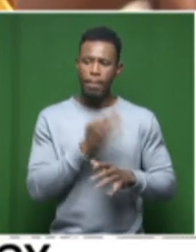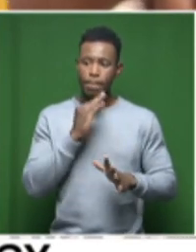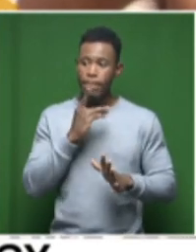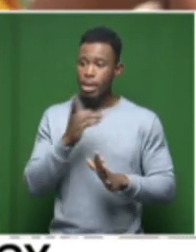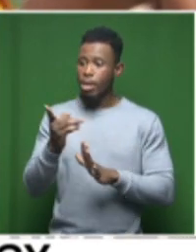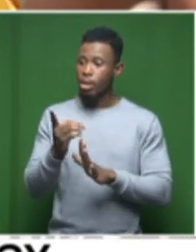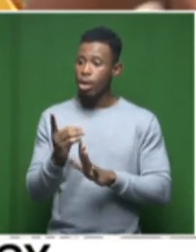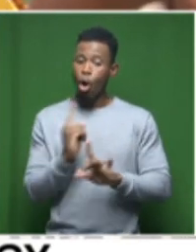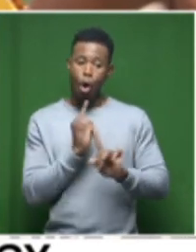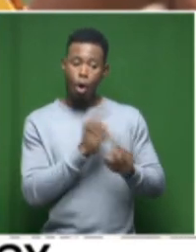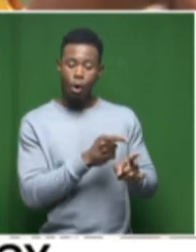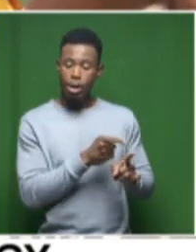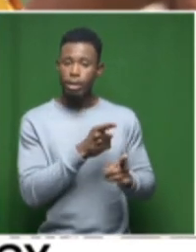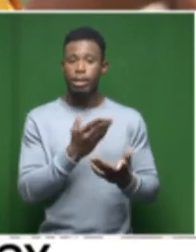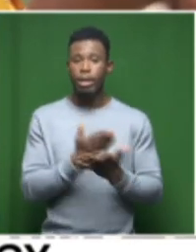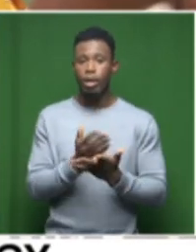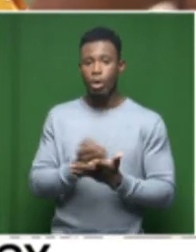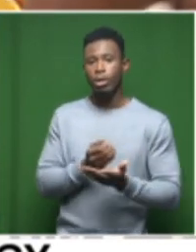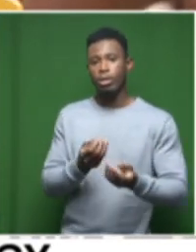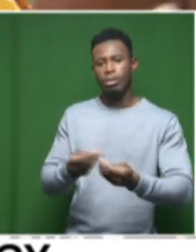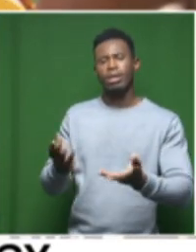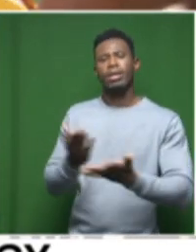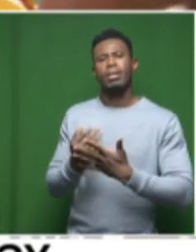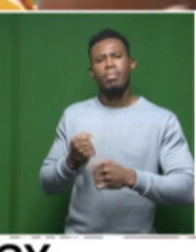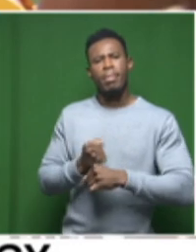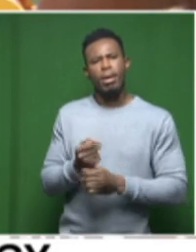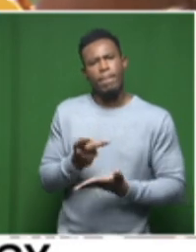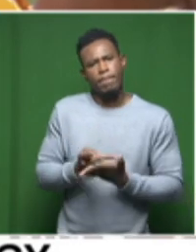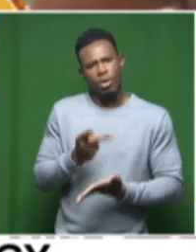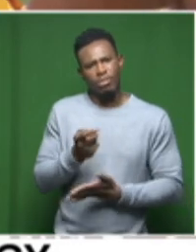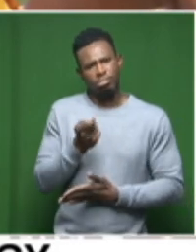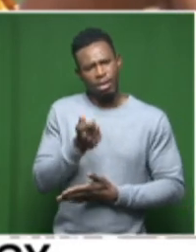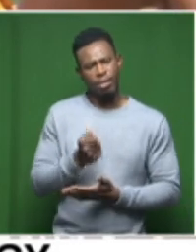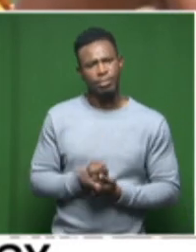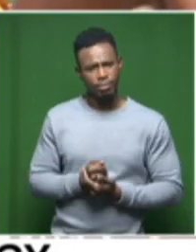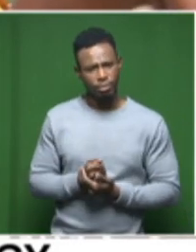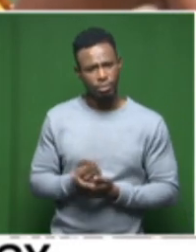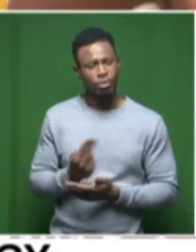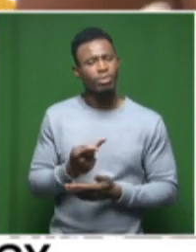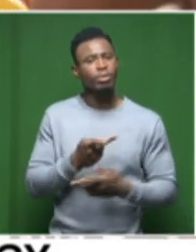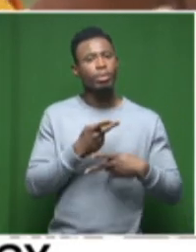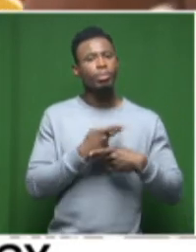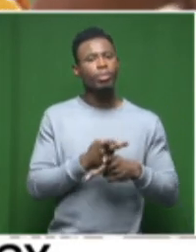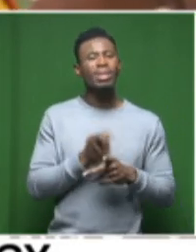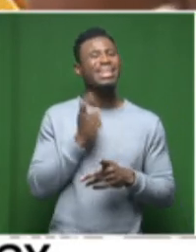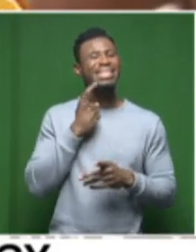logistics perspective, and still make a little bit of a profit, but also bring the product to